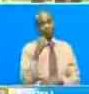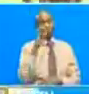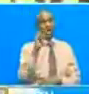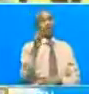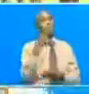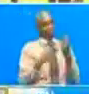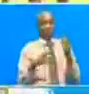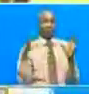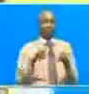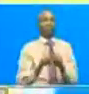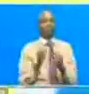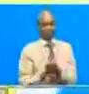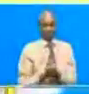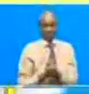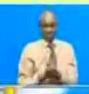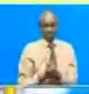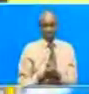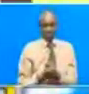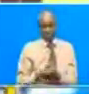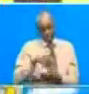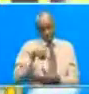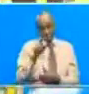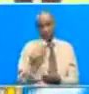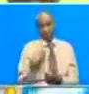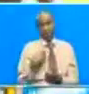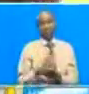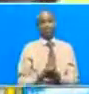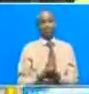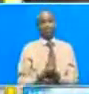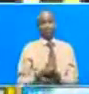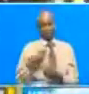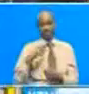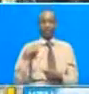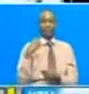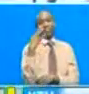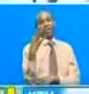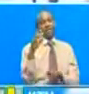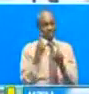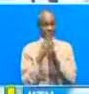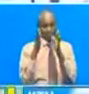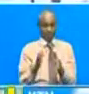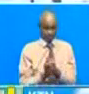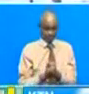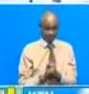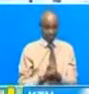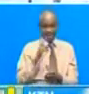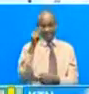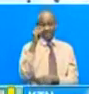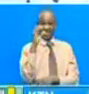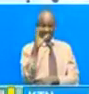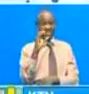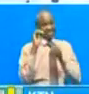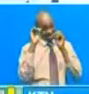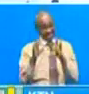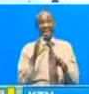Stephen Gatuni of the Lake region timed 4 minutes 3.2 seconds for the third position. The Teachers Training College students also got